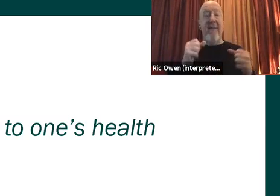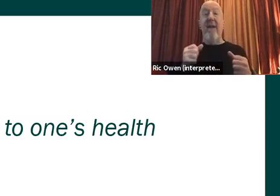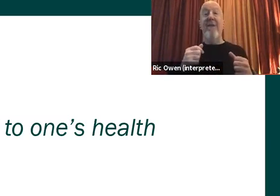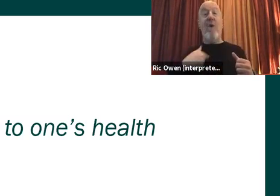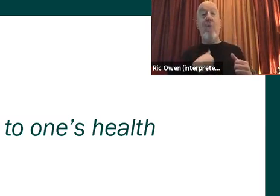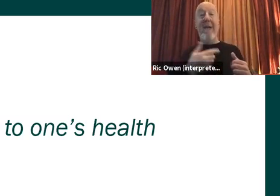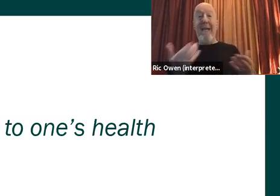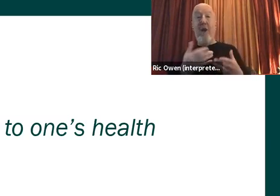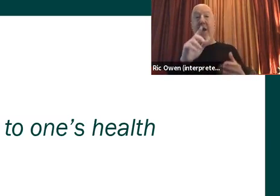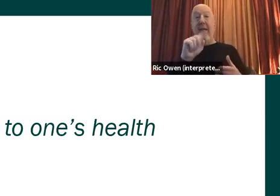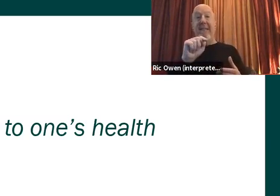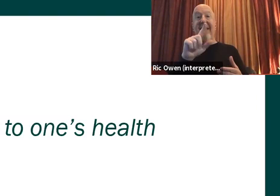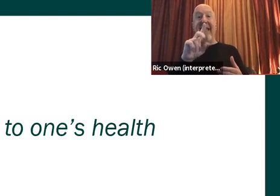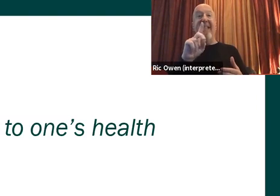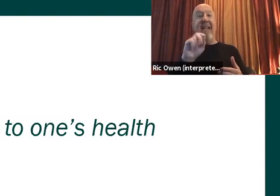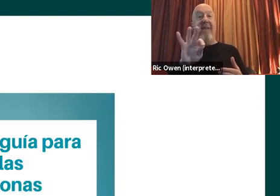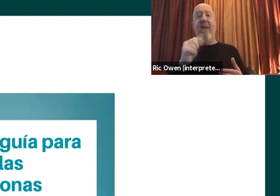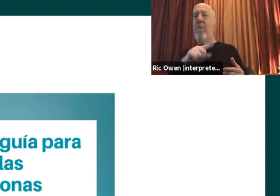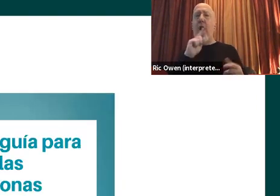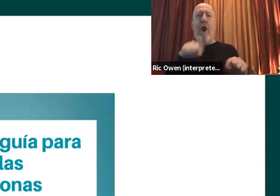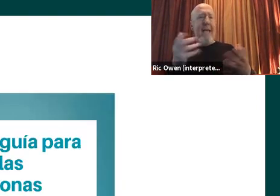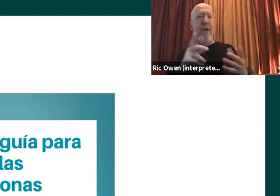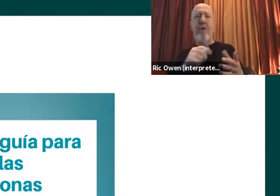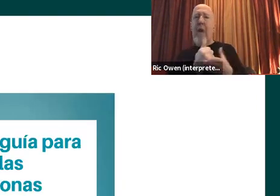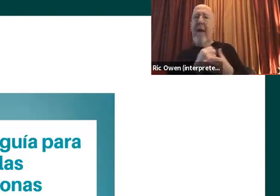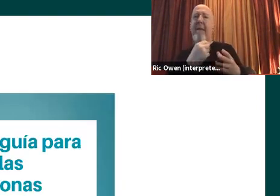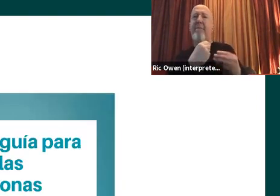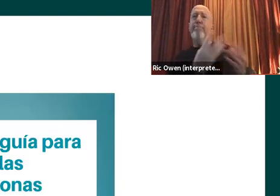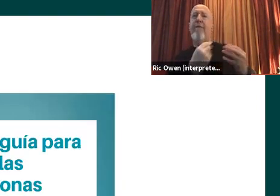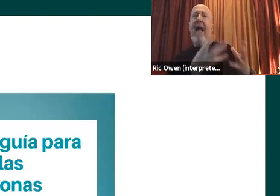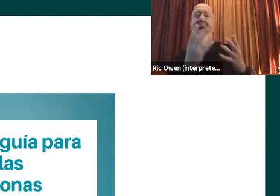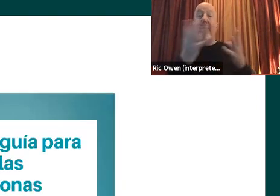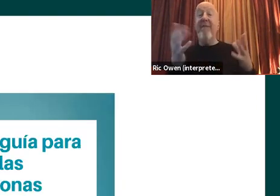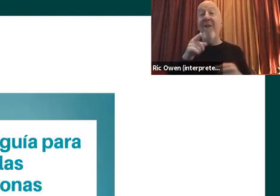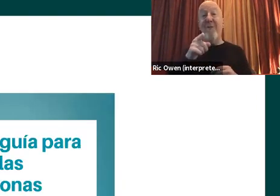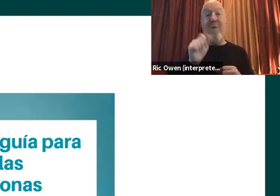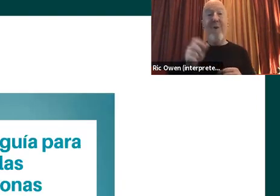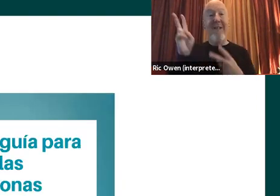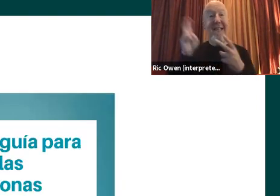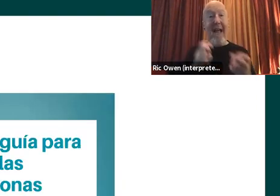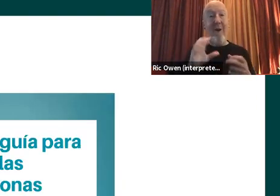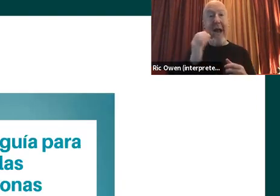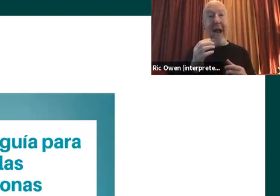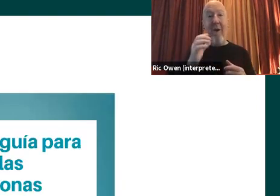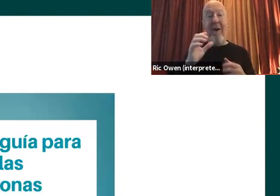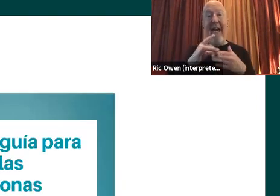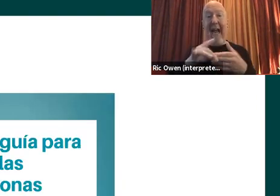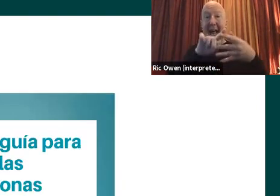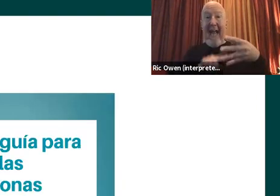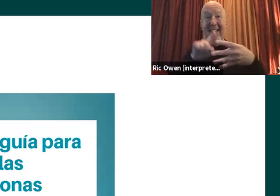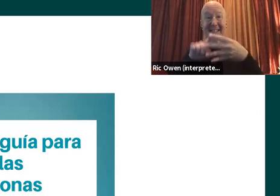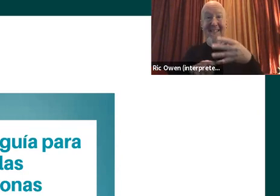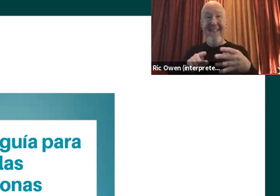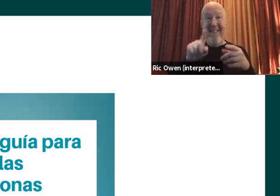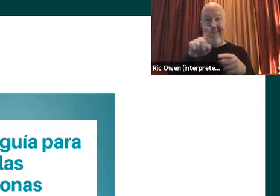help provide that information. So again, you can download our guides at tildef.org. On this slide, I'm